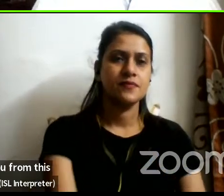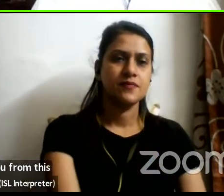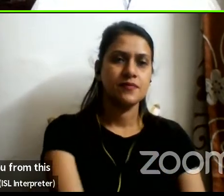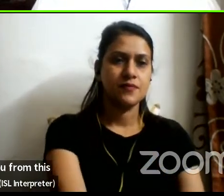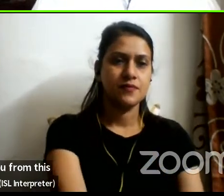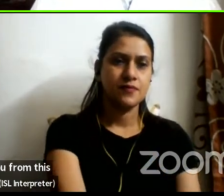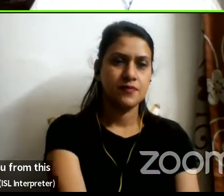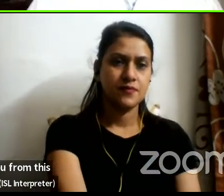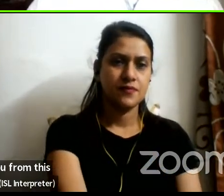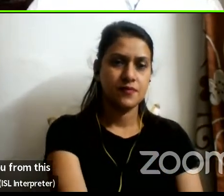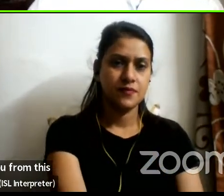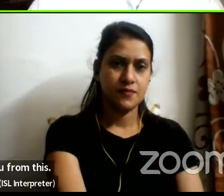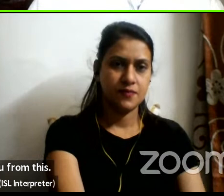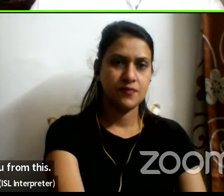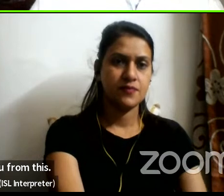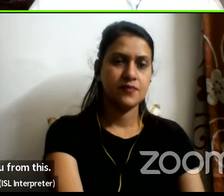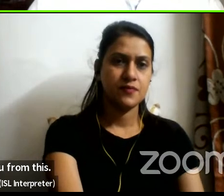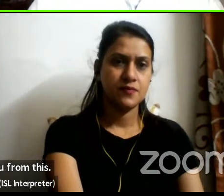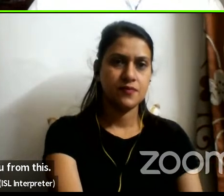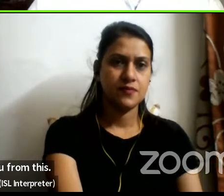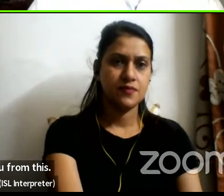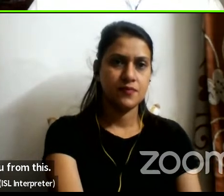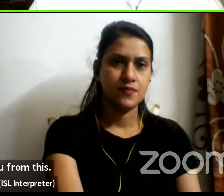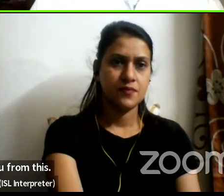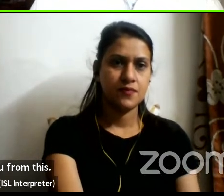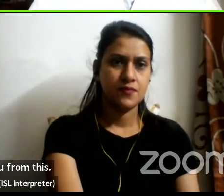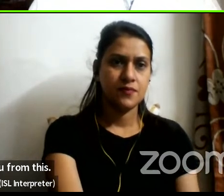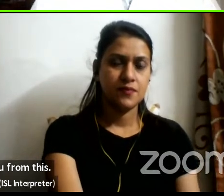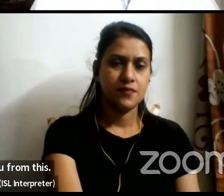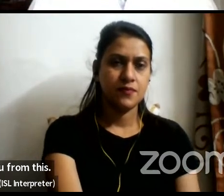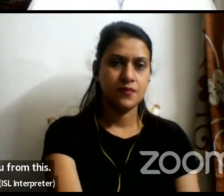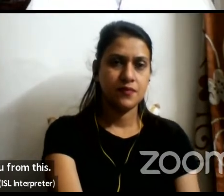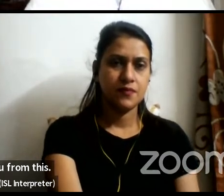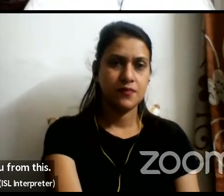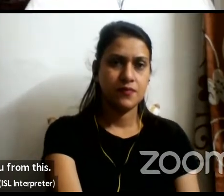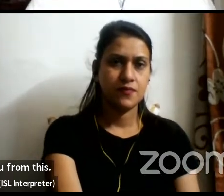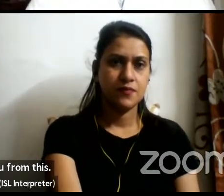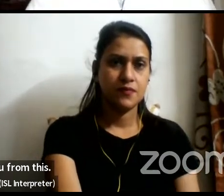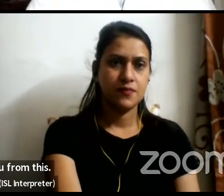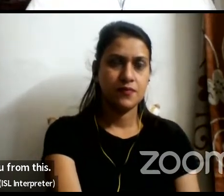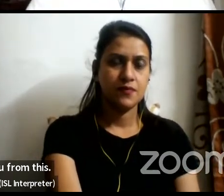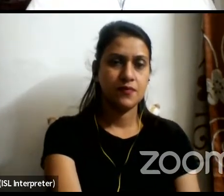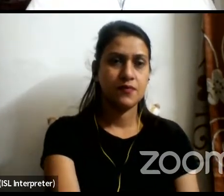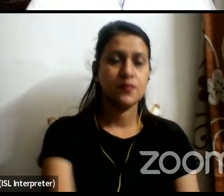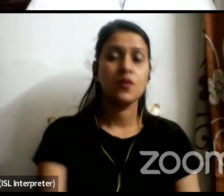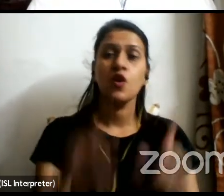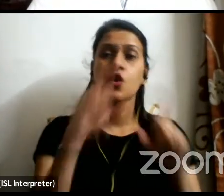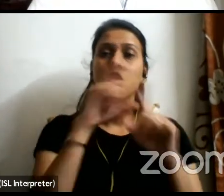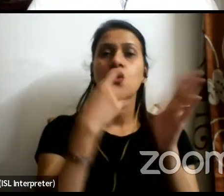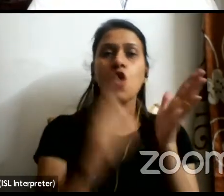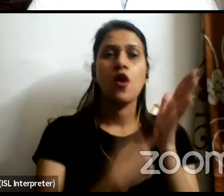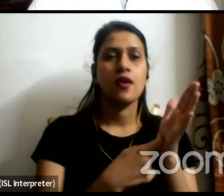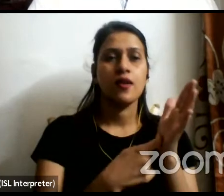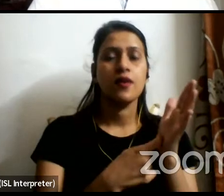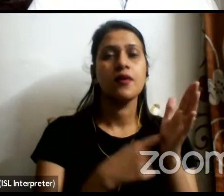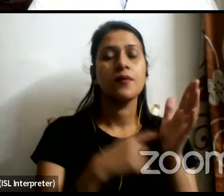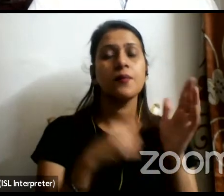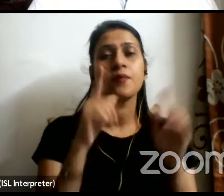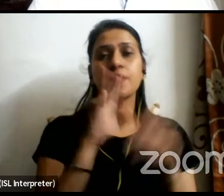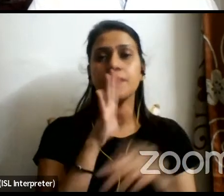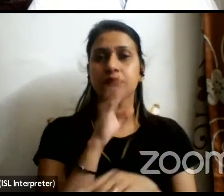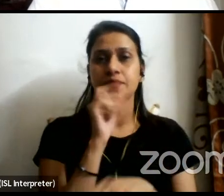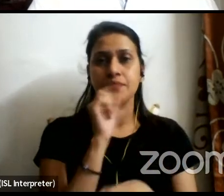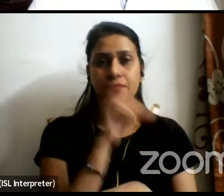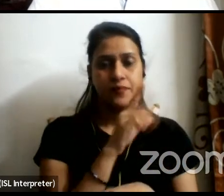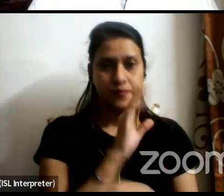Sure. Please go ahead. Go ahead. No, please go ahead. Okay, so I'll just frame this question slightly differently for myself,